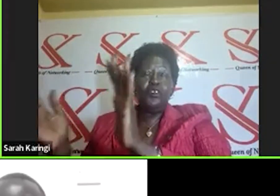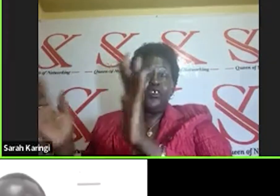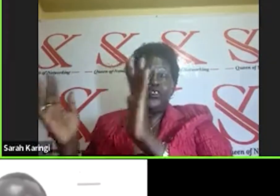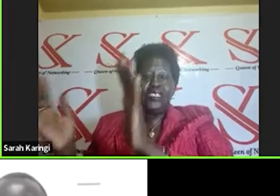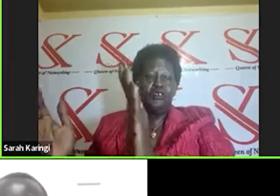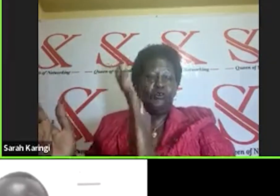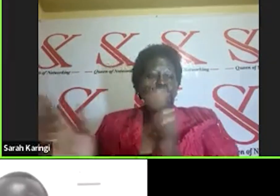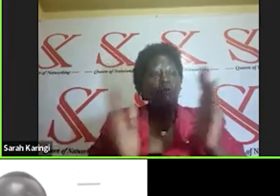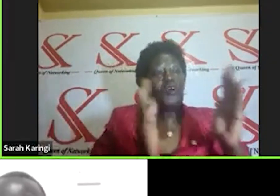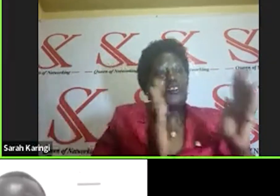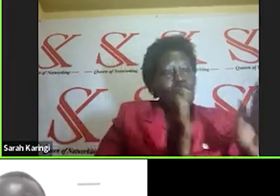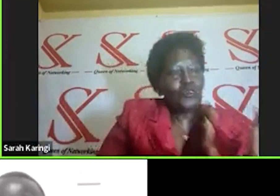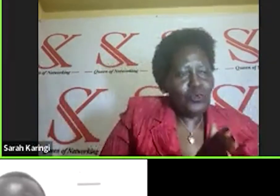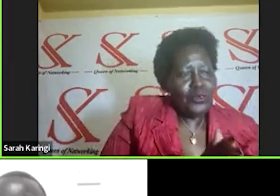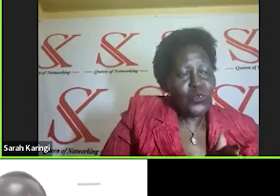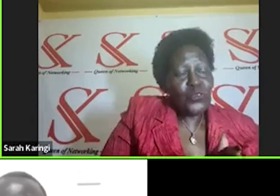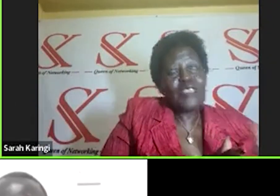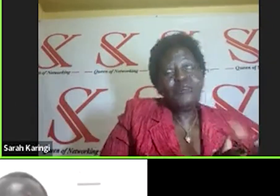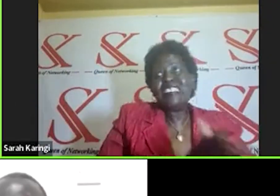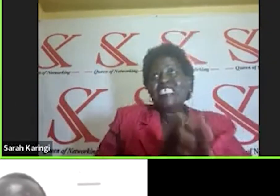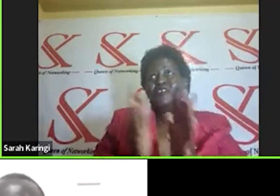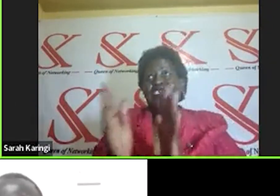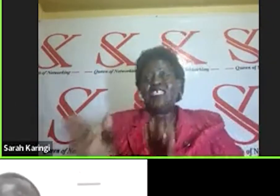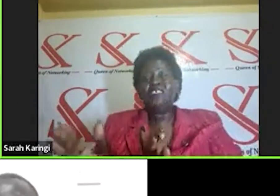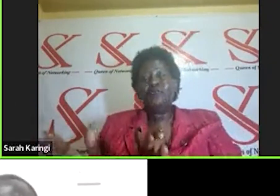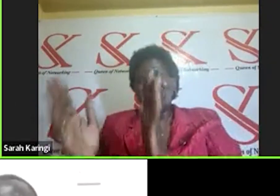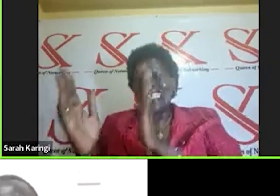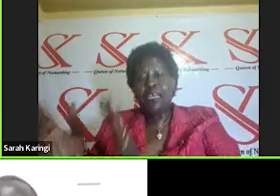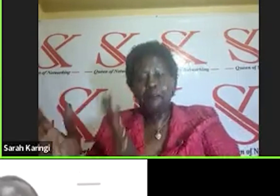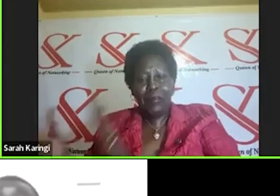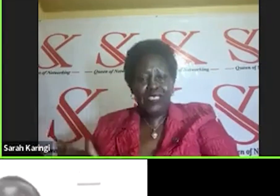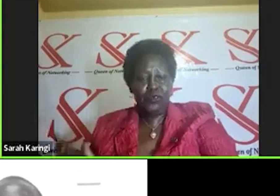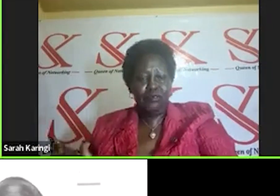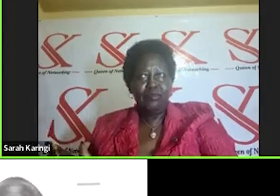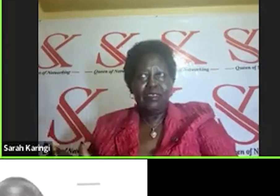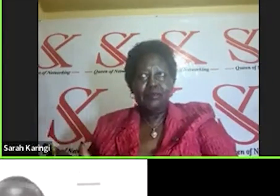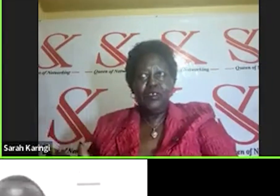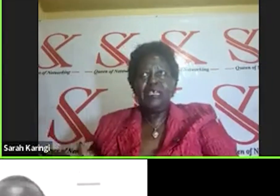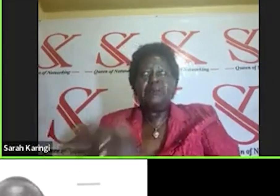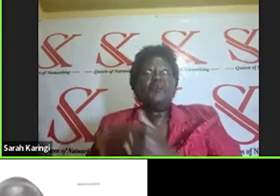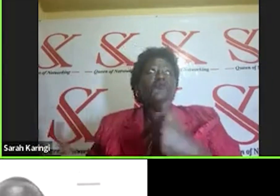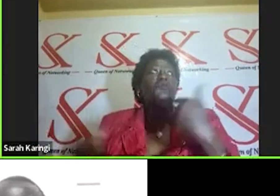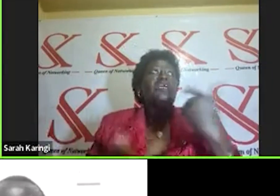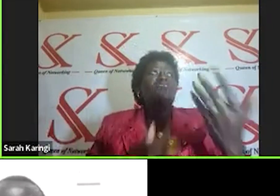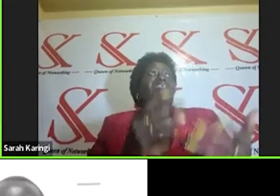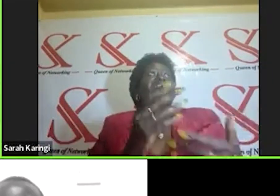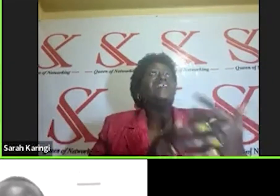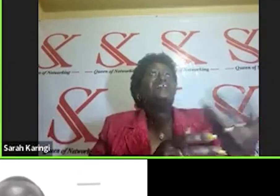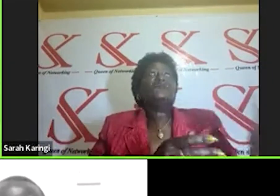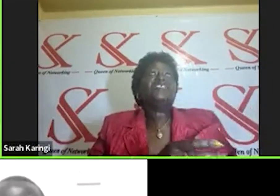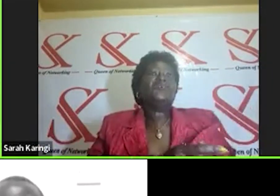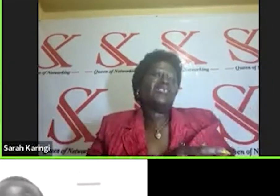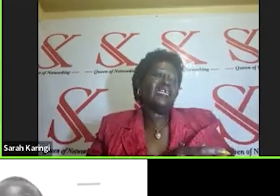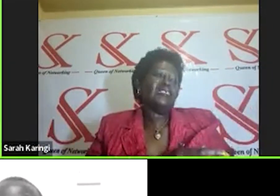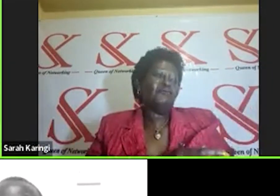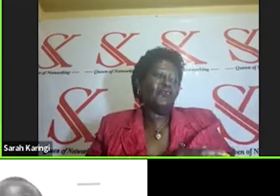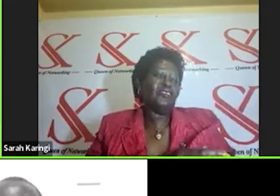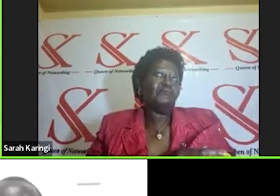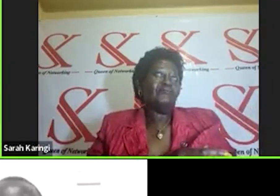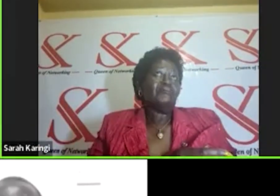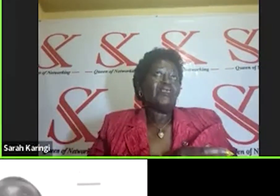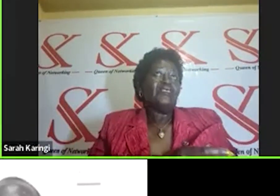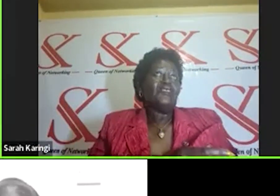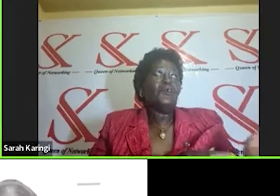somebody who will also tell you what to do so that you can get connected to another person. Because there are people who look at you and they're like, oh, this one can't